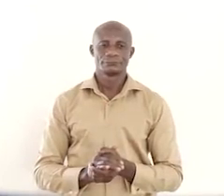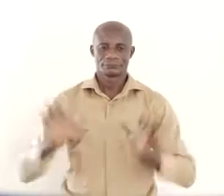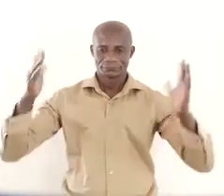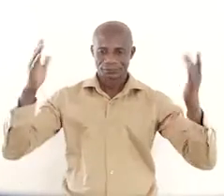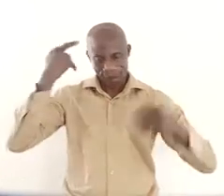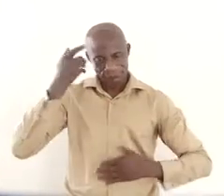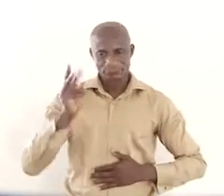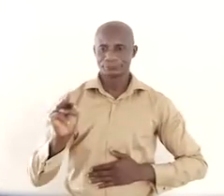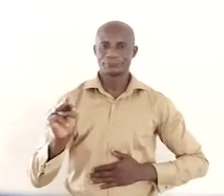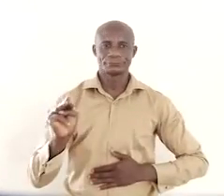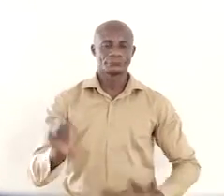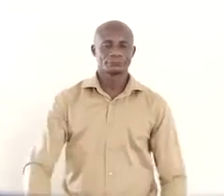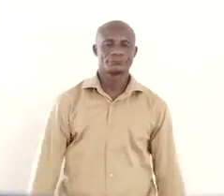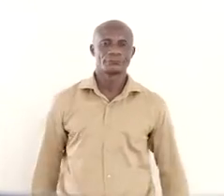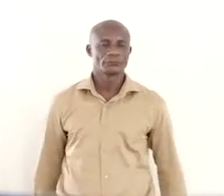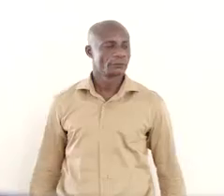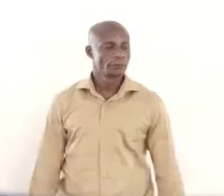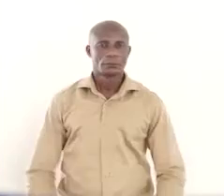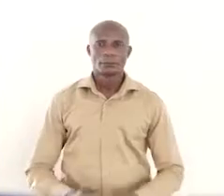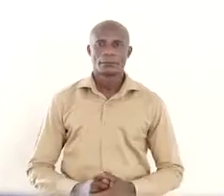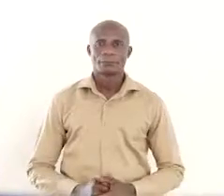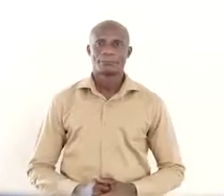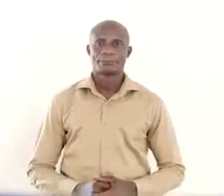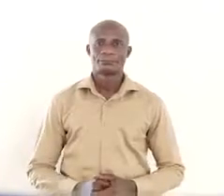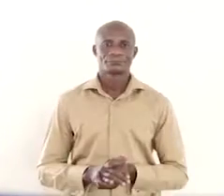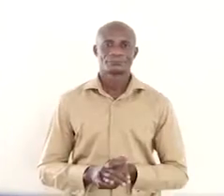Okay. Give him a round of applause.